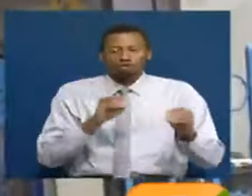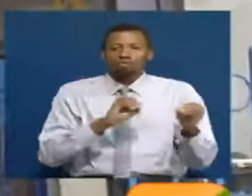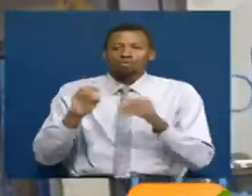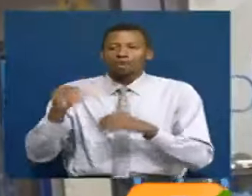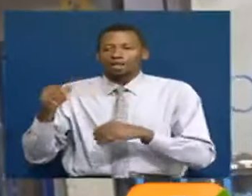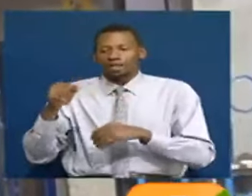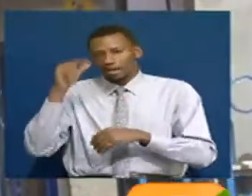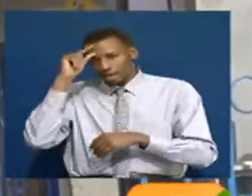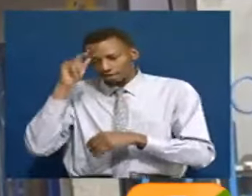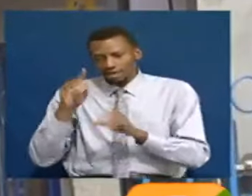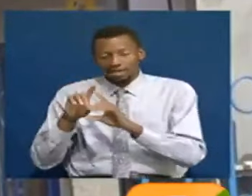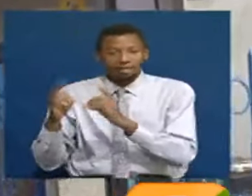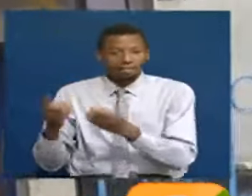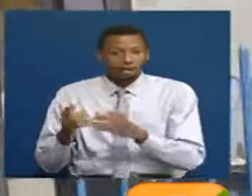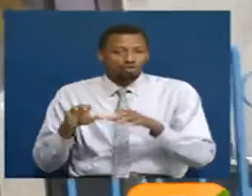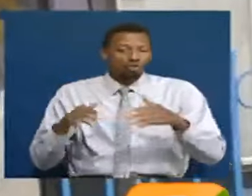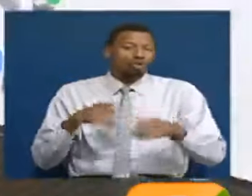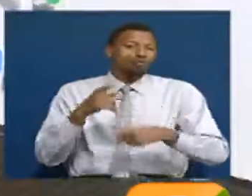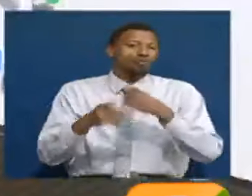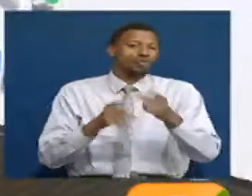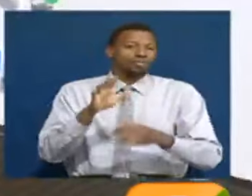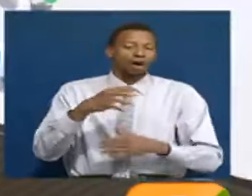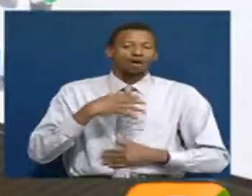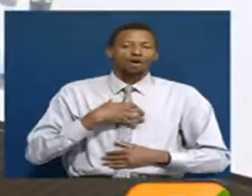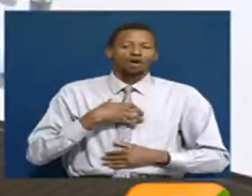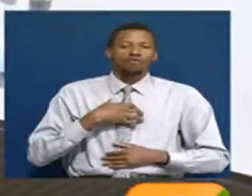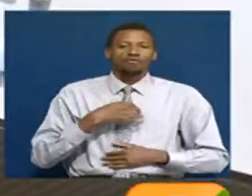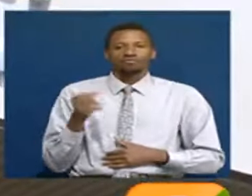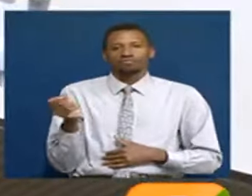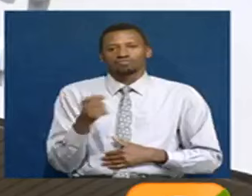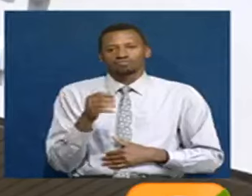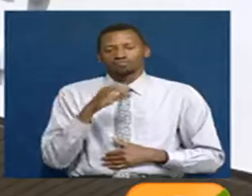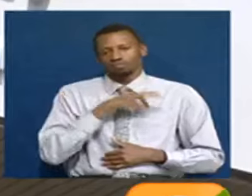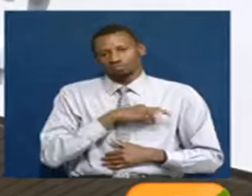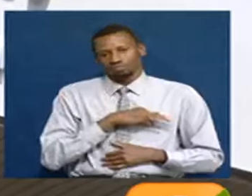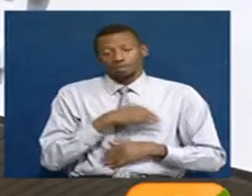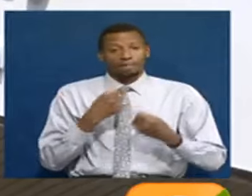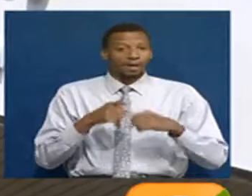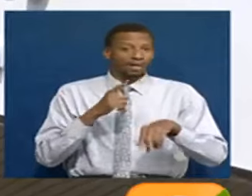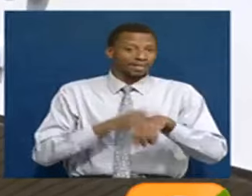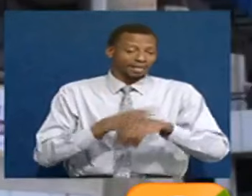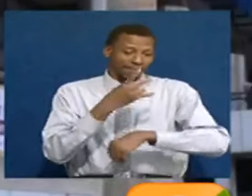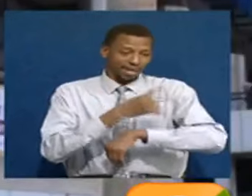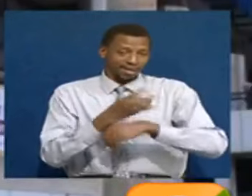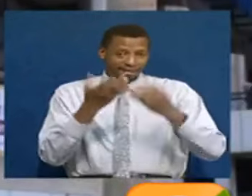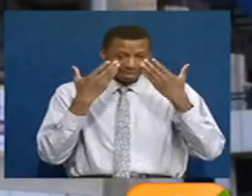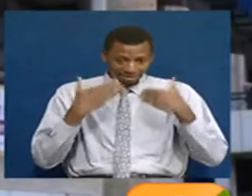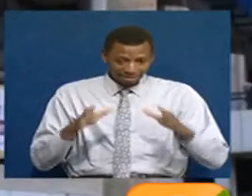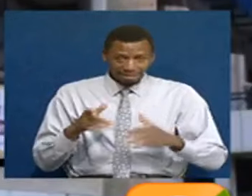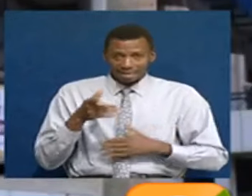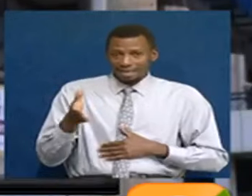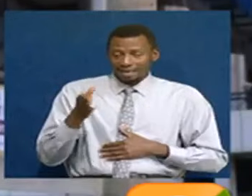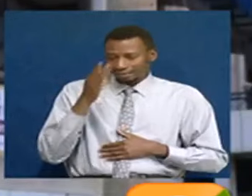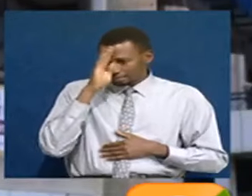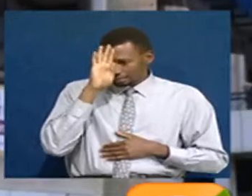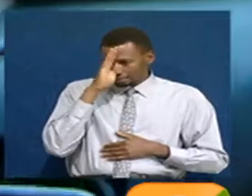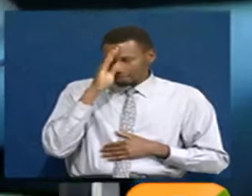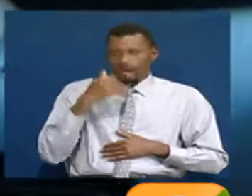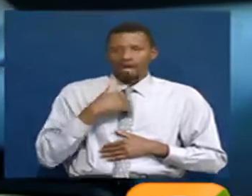or processing their retirement dues. However, as the life of the NHIF ended, they were still unsure of where to